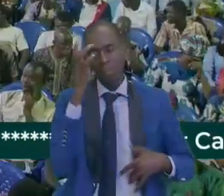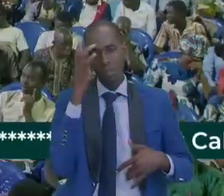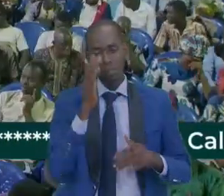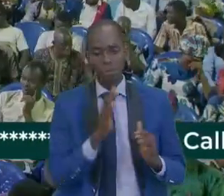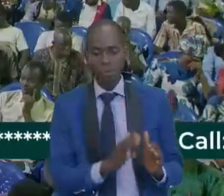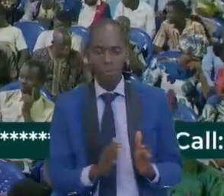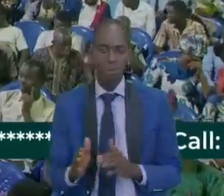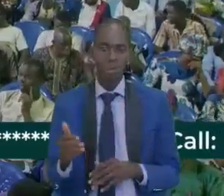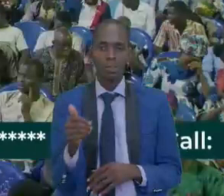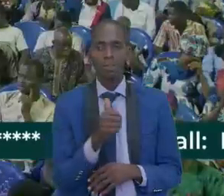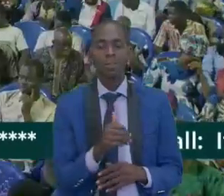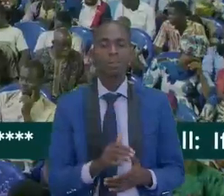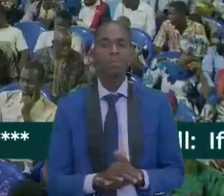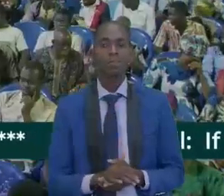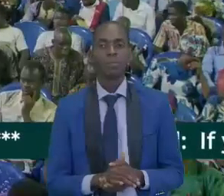ready.